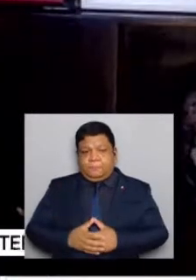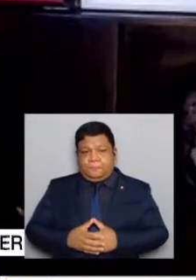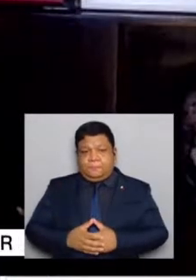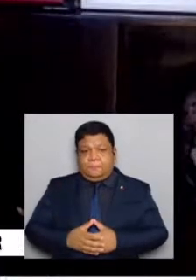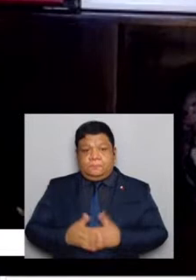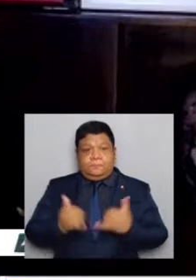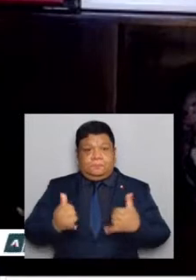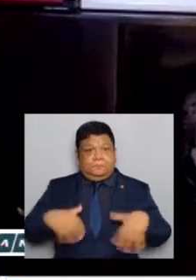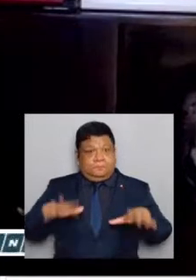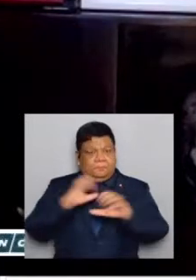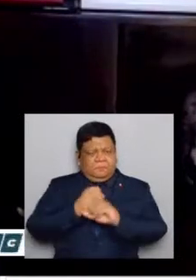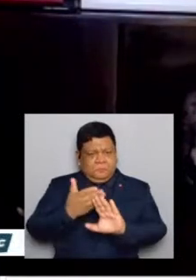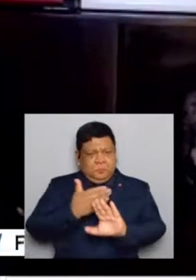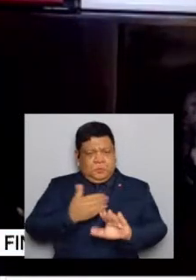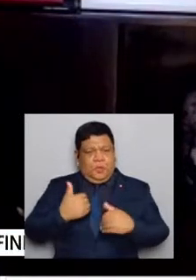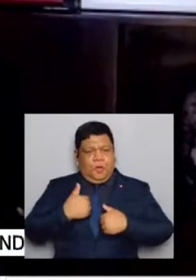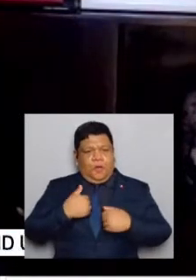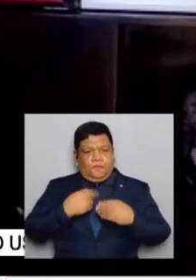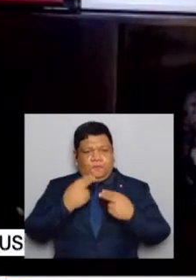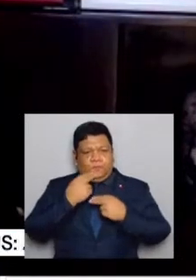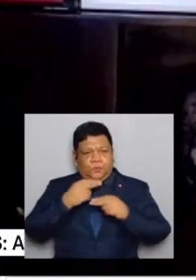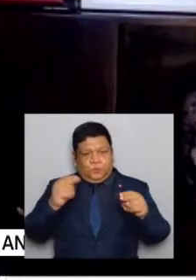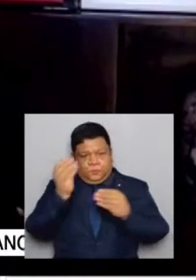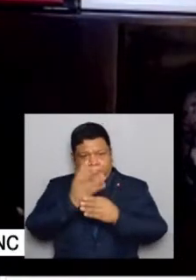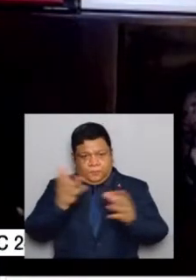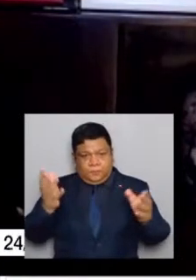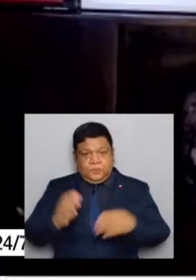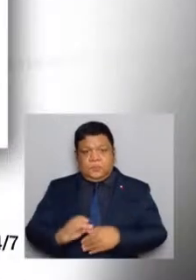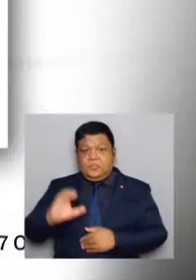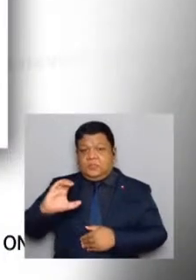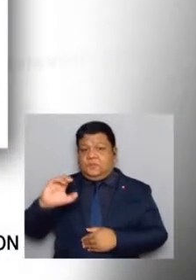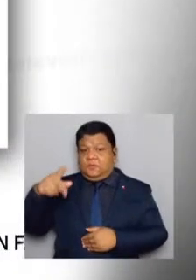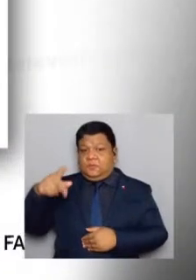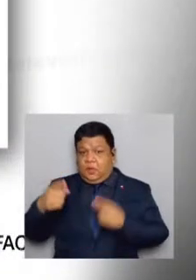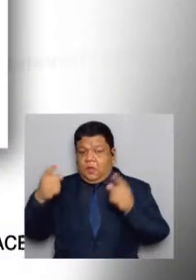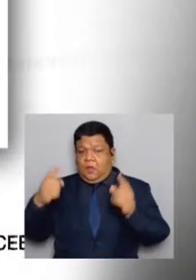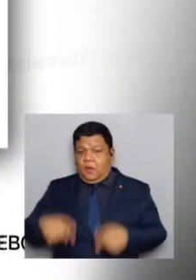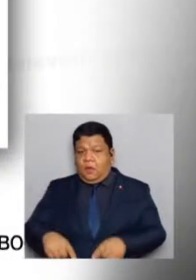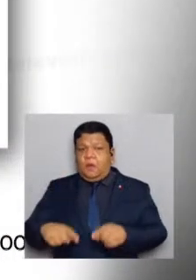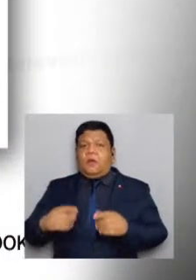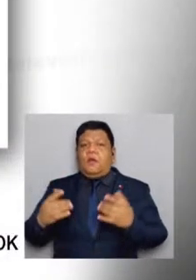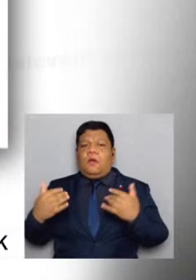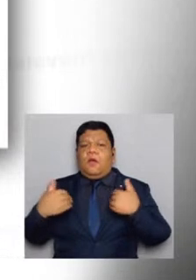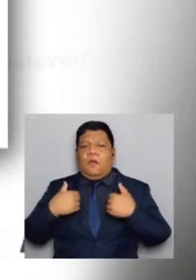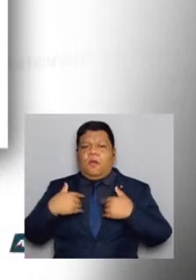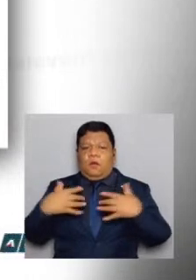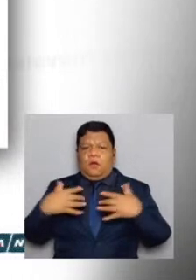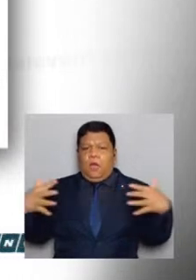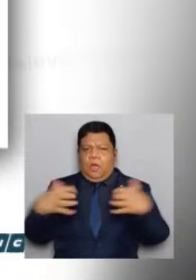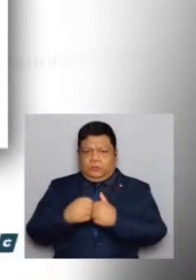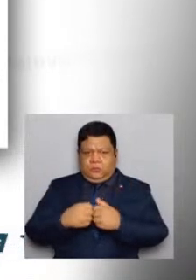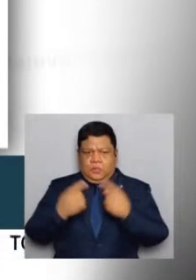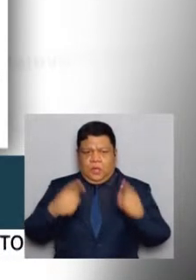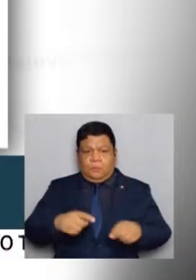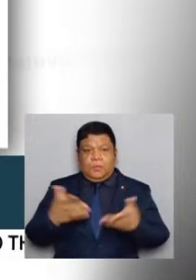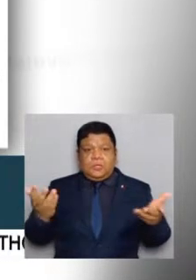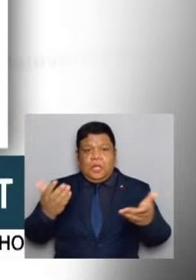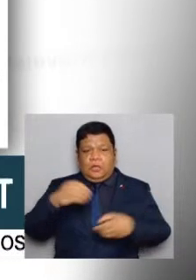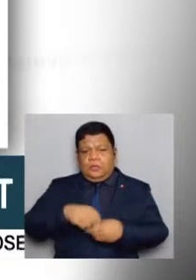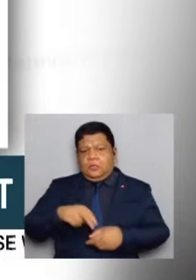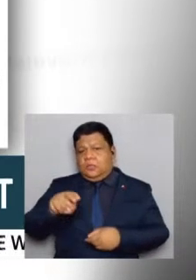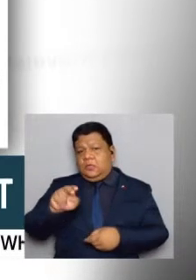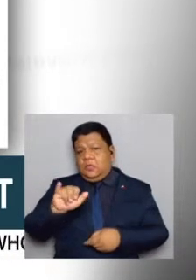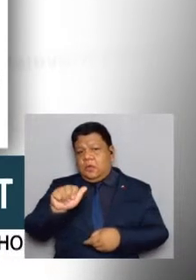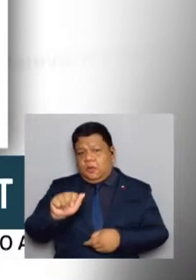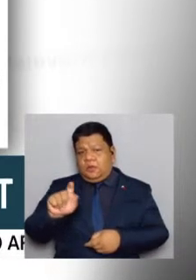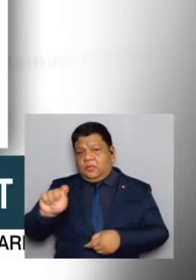And before we go, we have this piece of breaking news. A Cebu Pacific plane has been involved in a runway accident at the Ninoy Aquino International